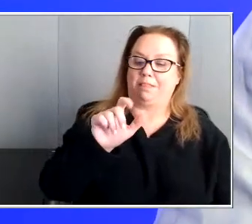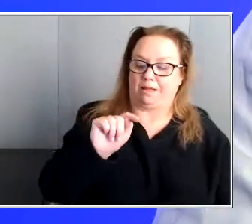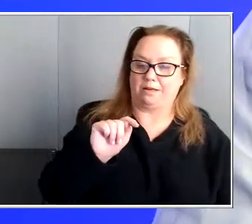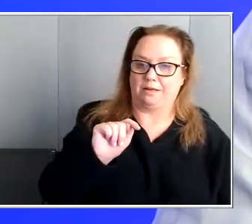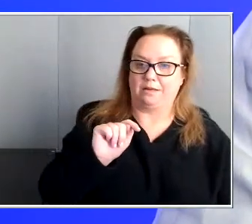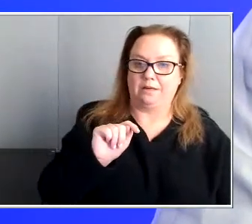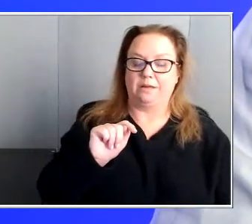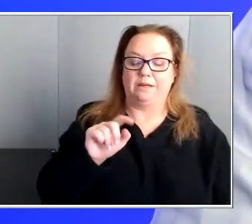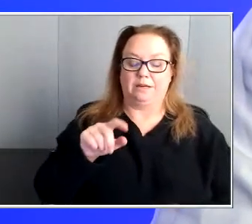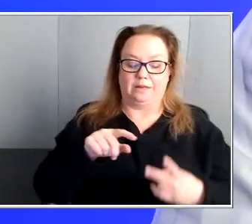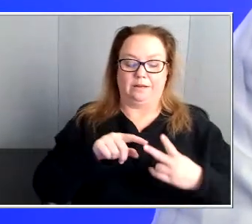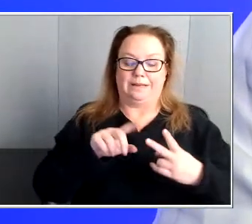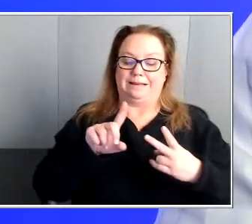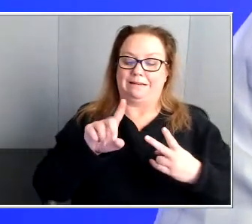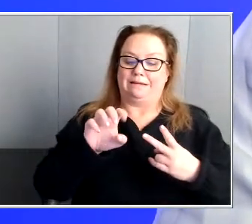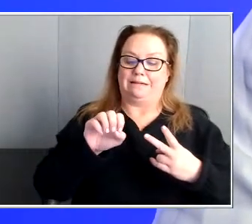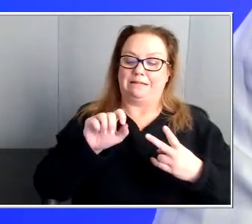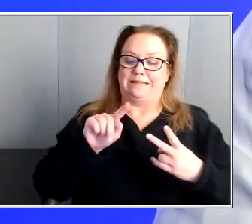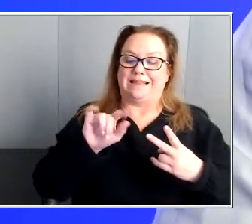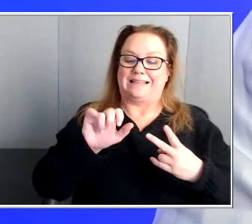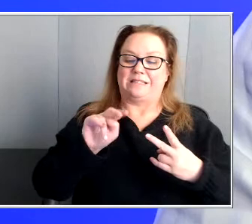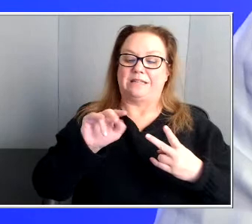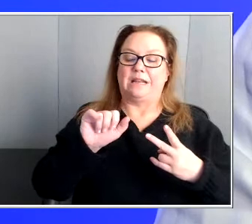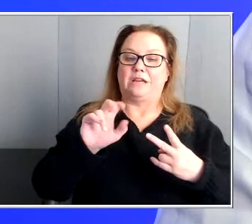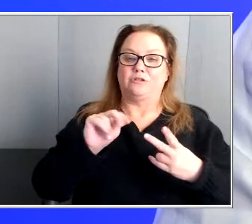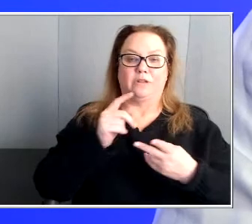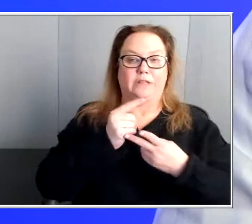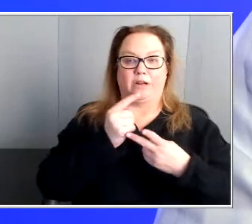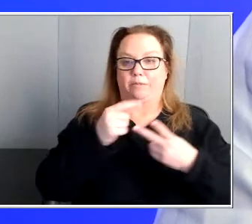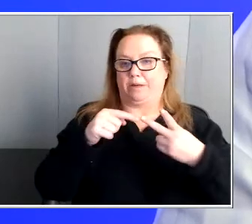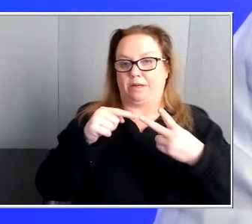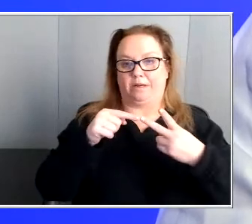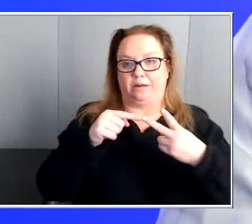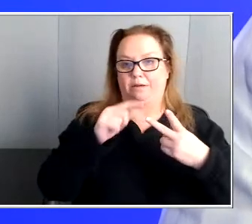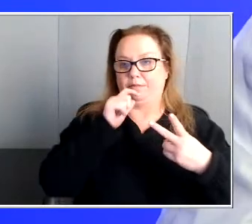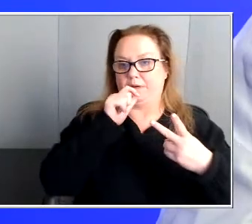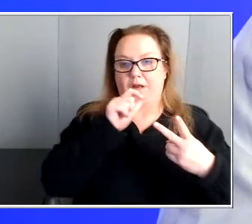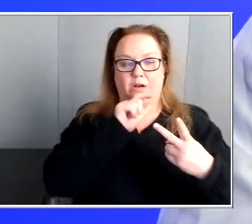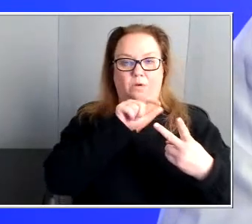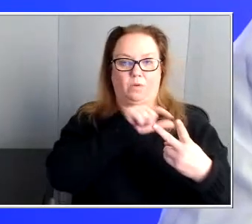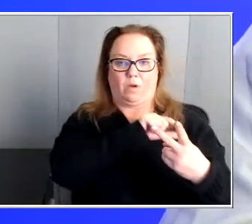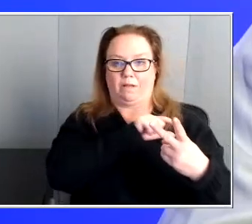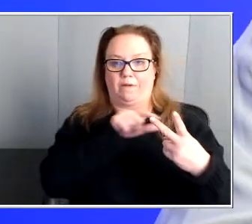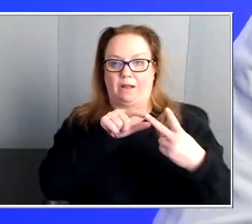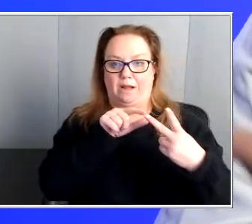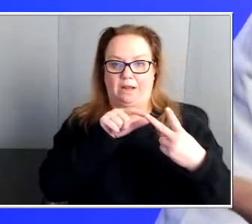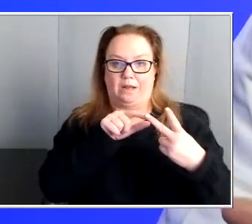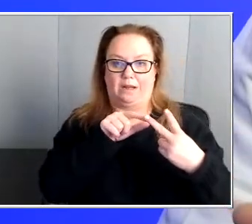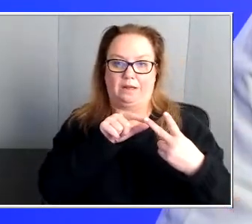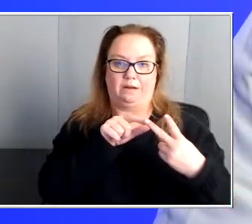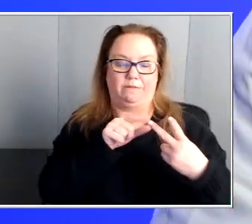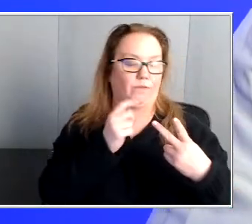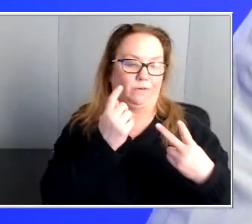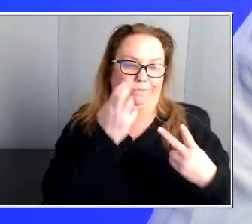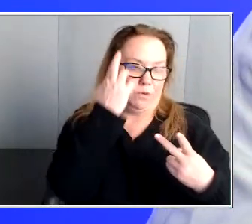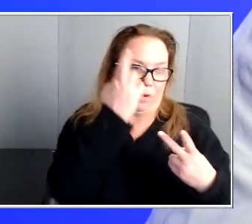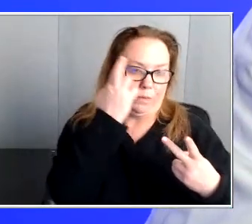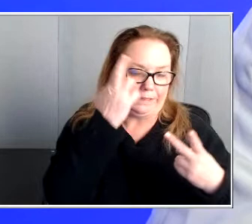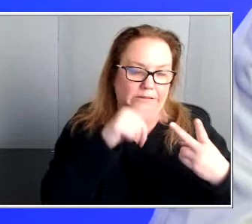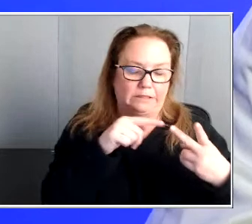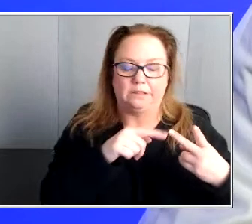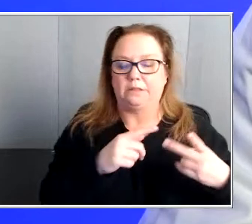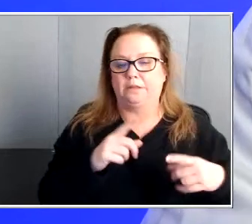destination therapy is the candidates who generally we think will not be transplant candidates for one reason or others. It can